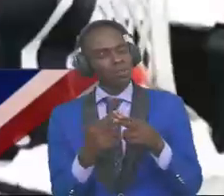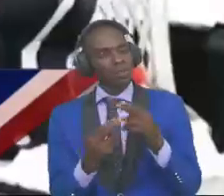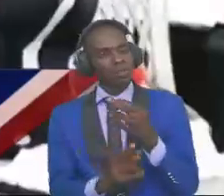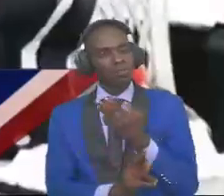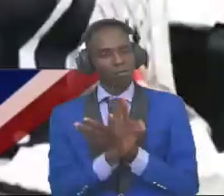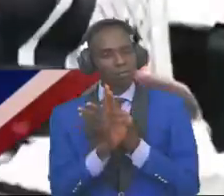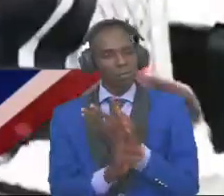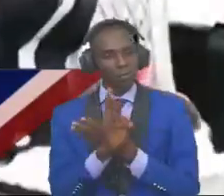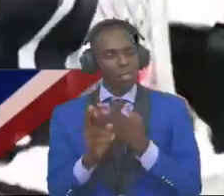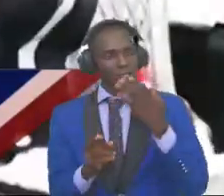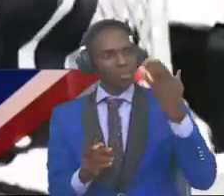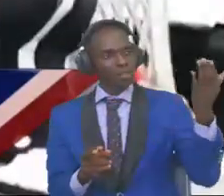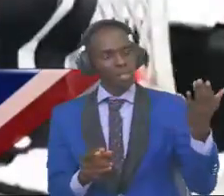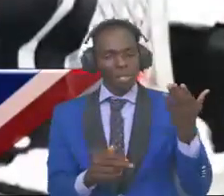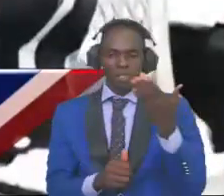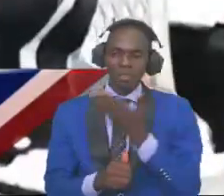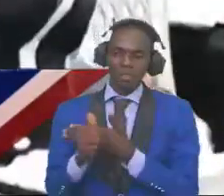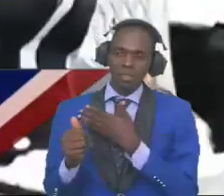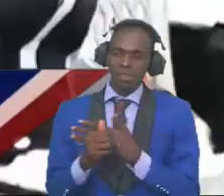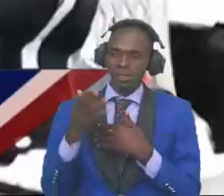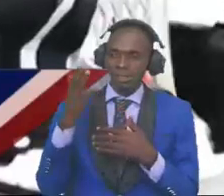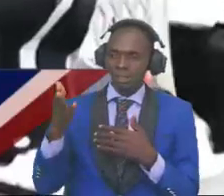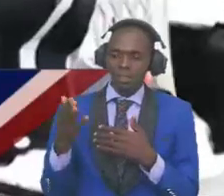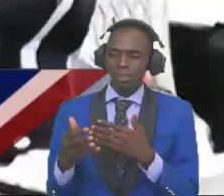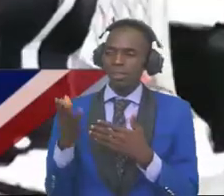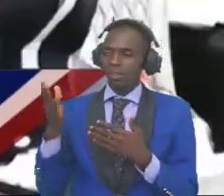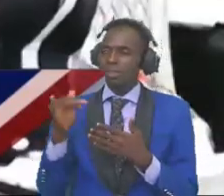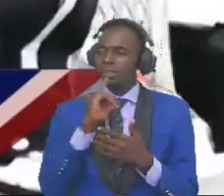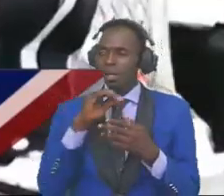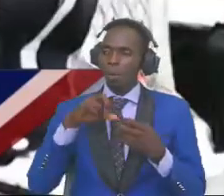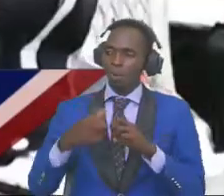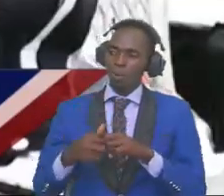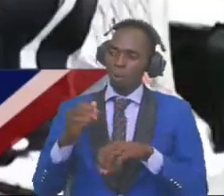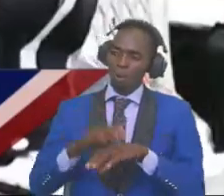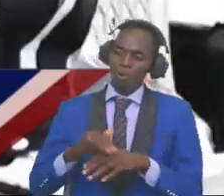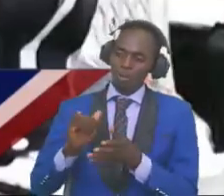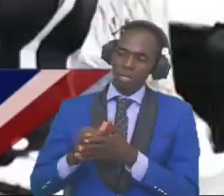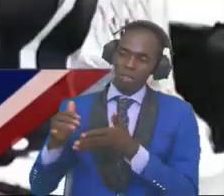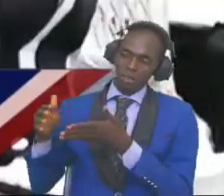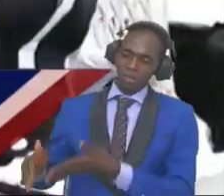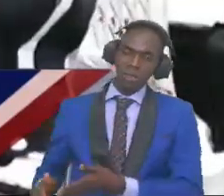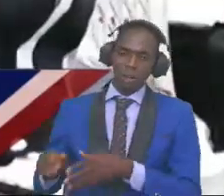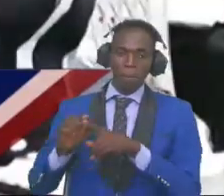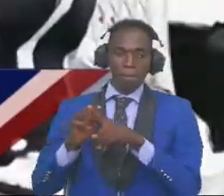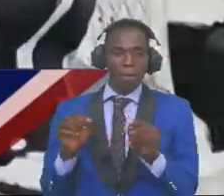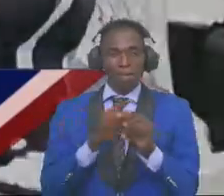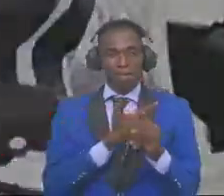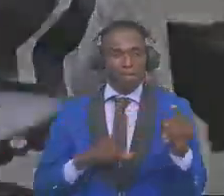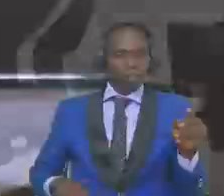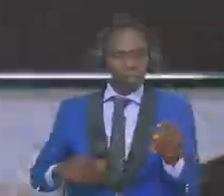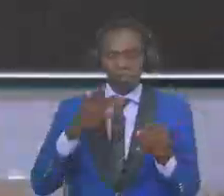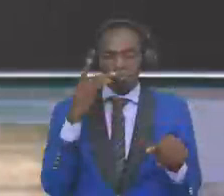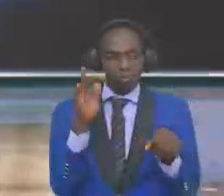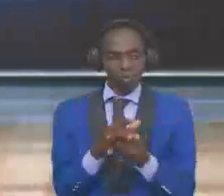danger on the way. And there is problem on that side. But the Lord had said, you